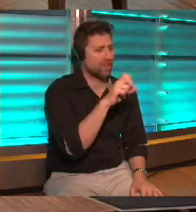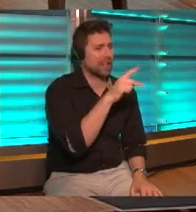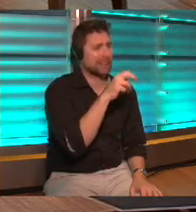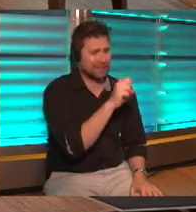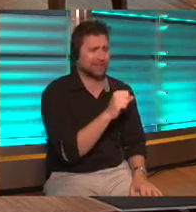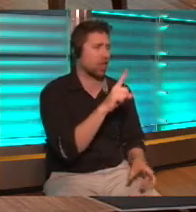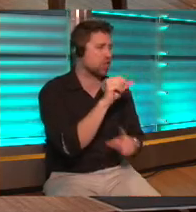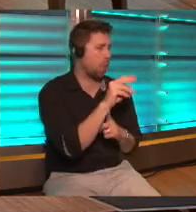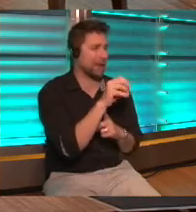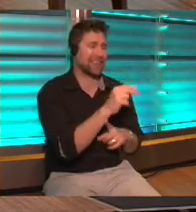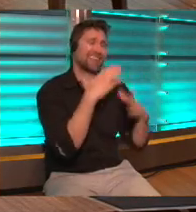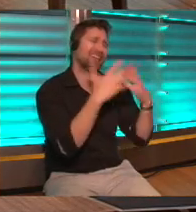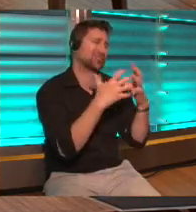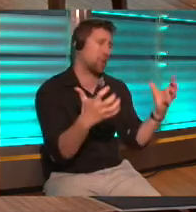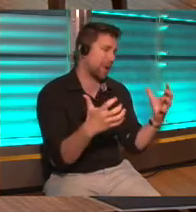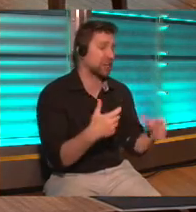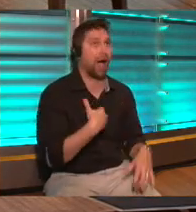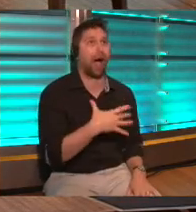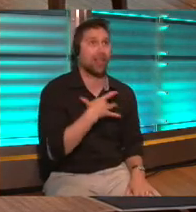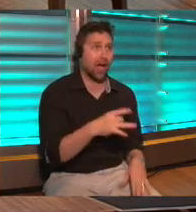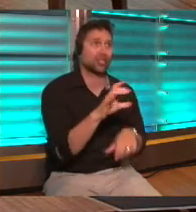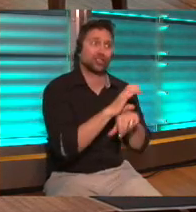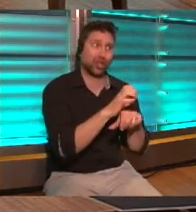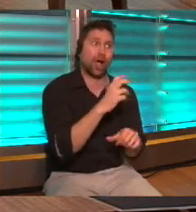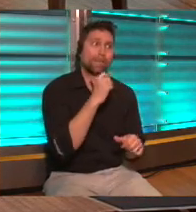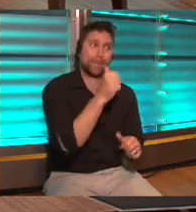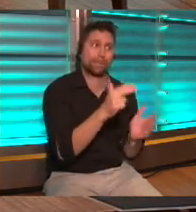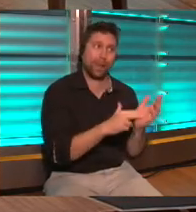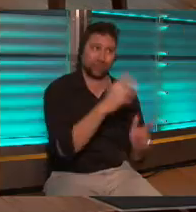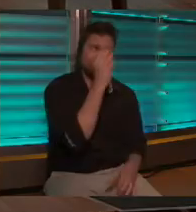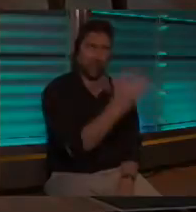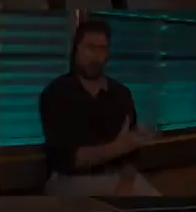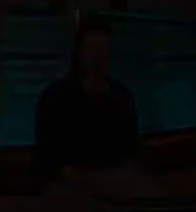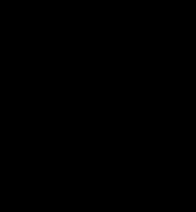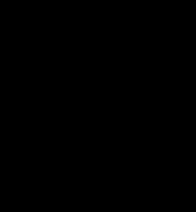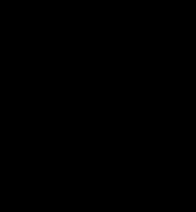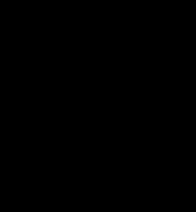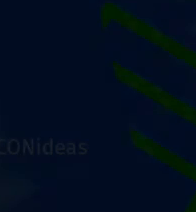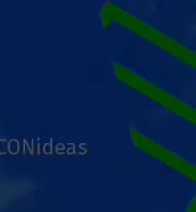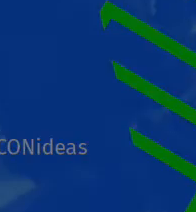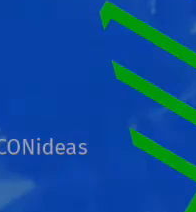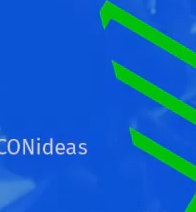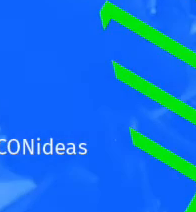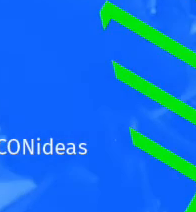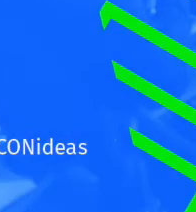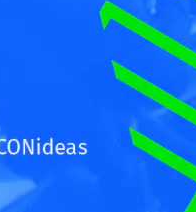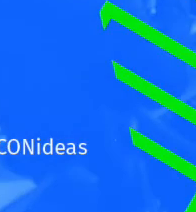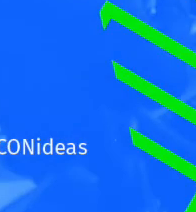Lamontagne. Thank you so much. I like chocolate and peanut butter for reference. Thank you.